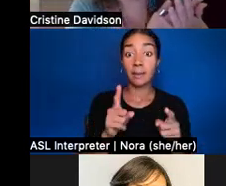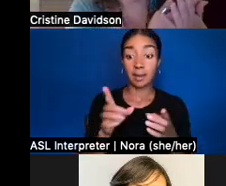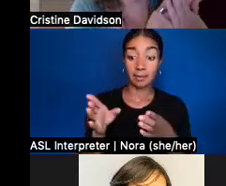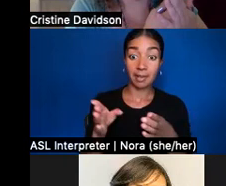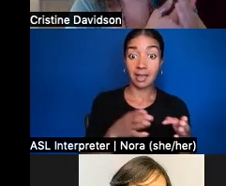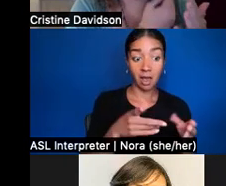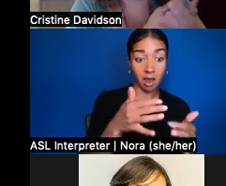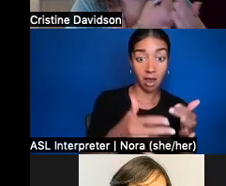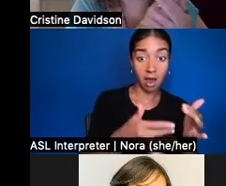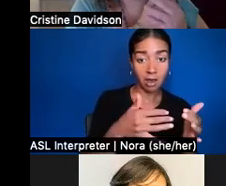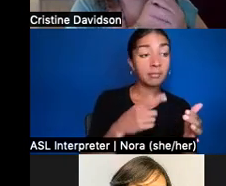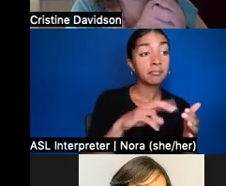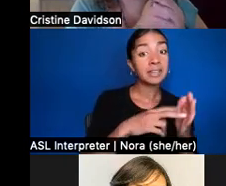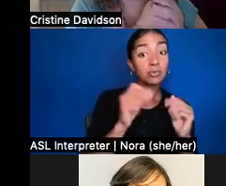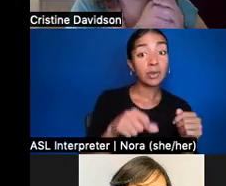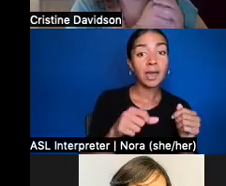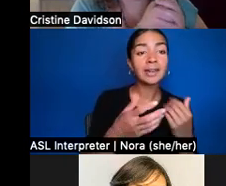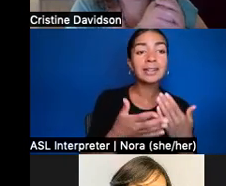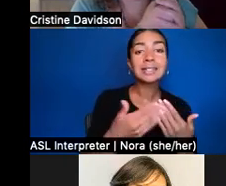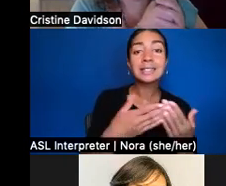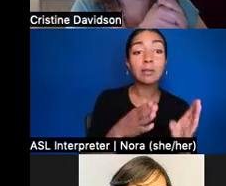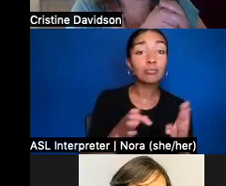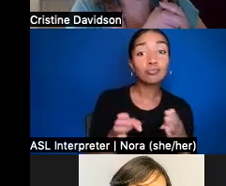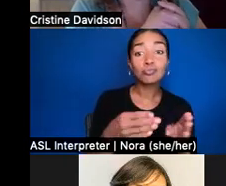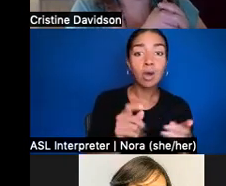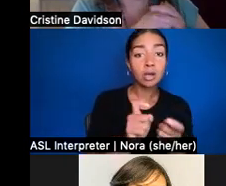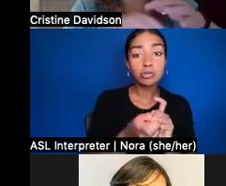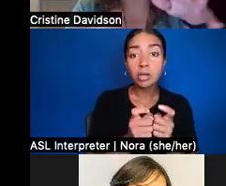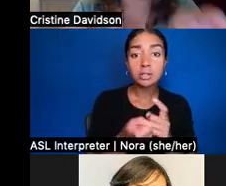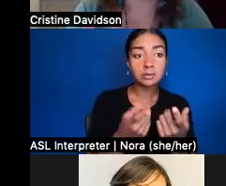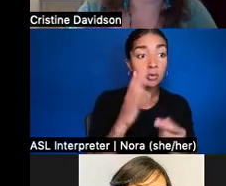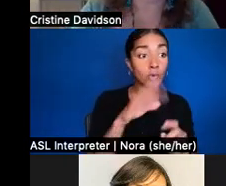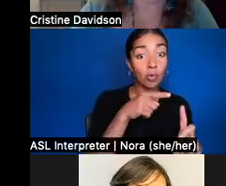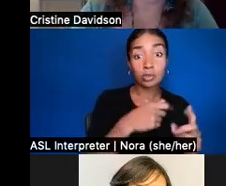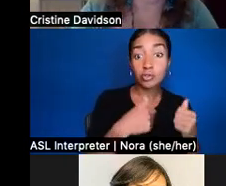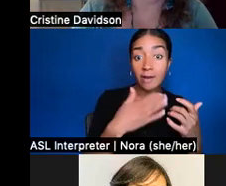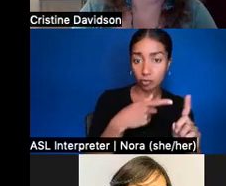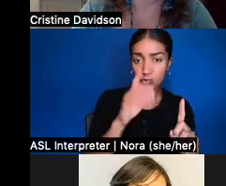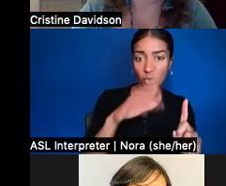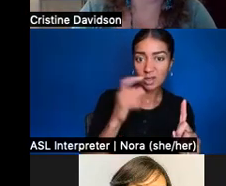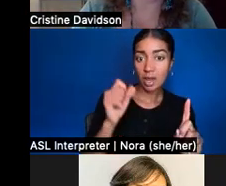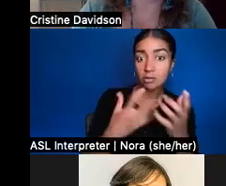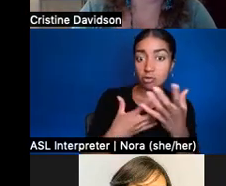they can trust you, be there, that matters, right?